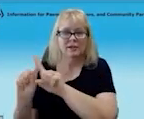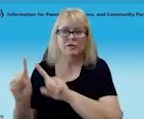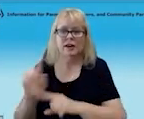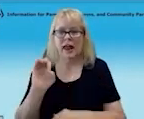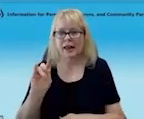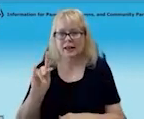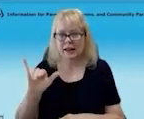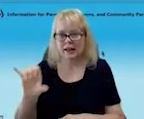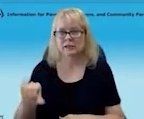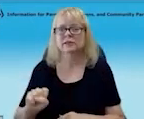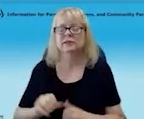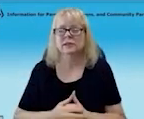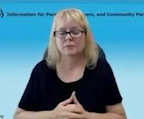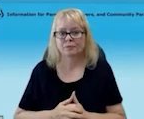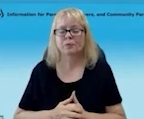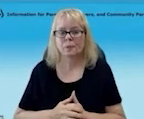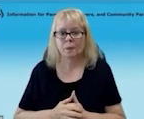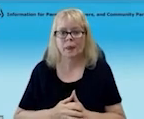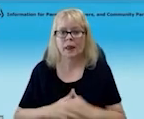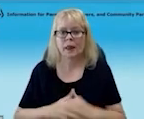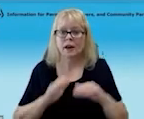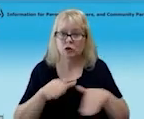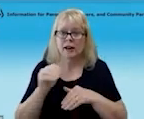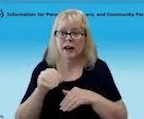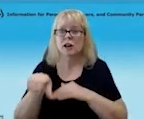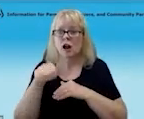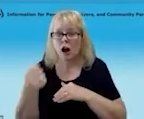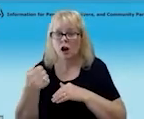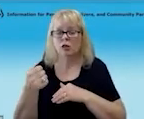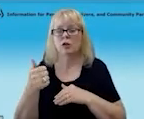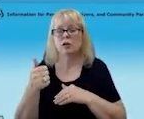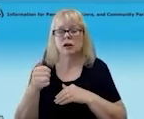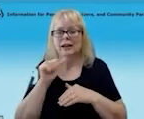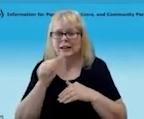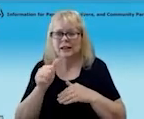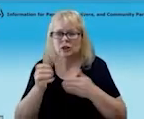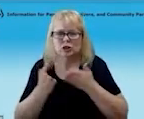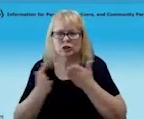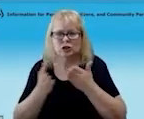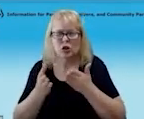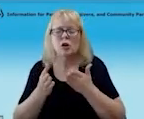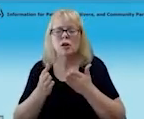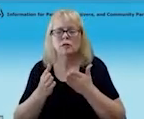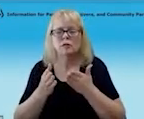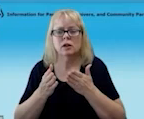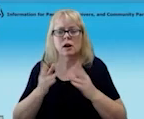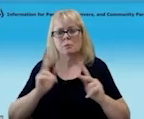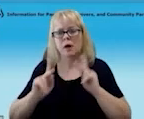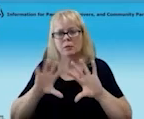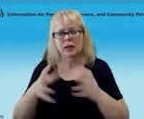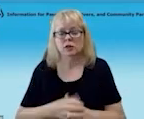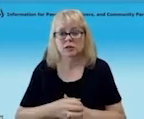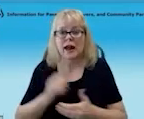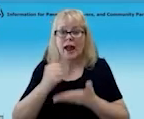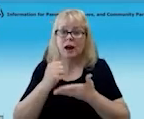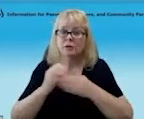heart. I have focused my career on addressing health disparities experienced by racial and ethnic minorities,